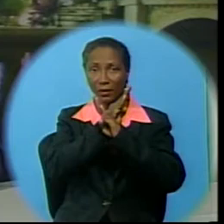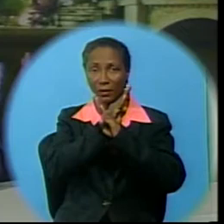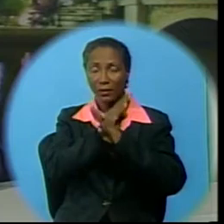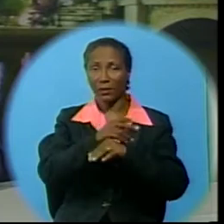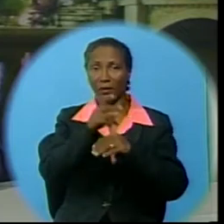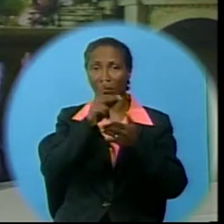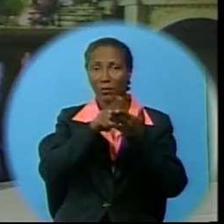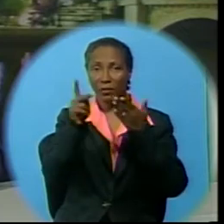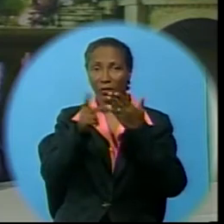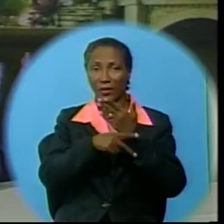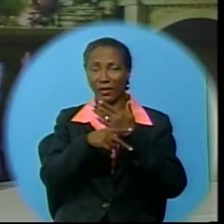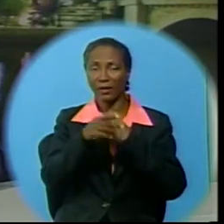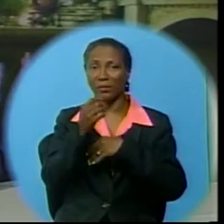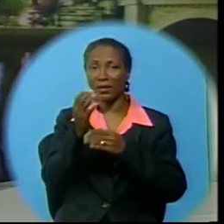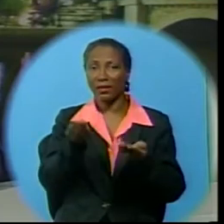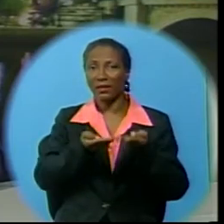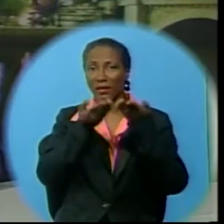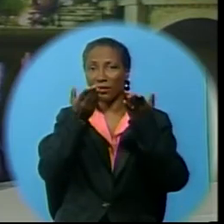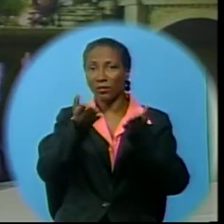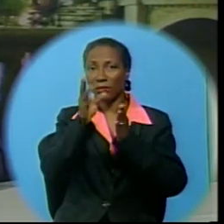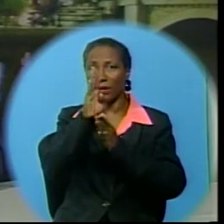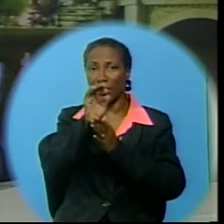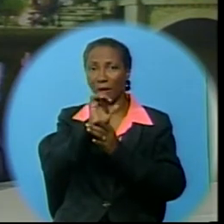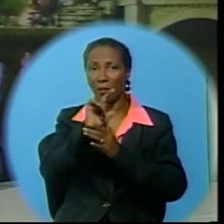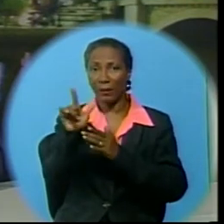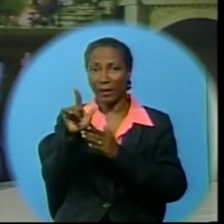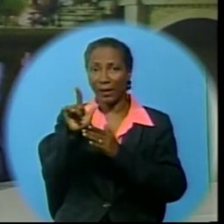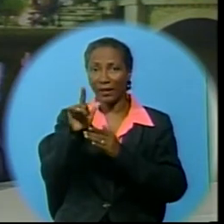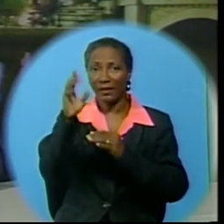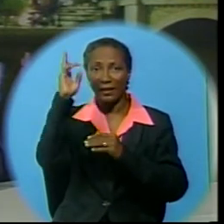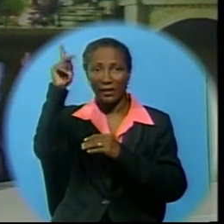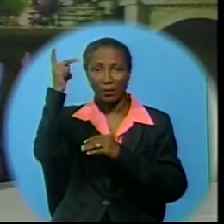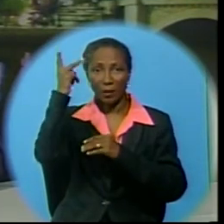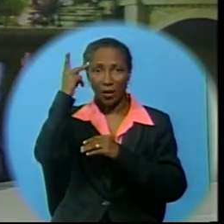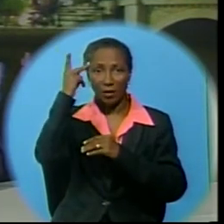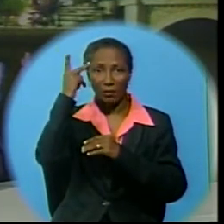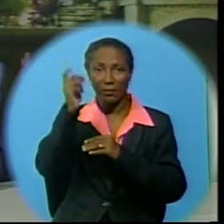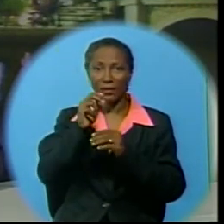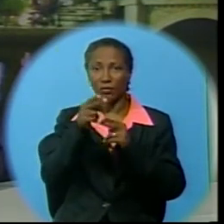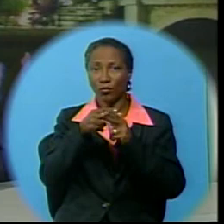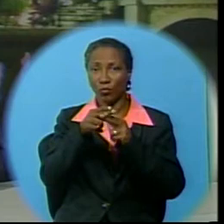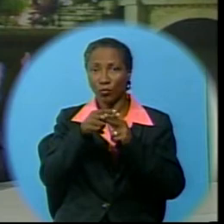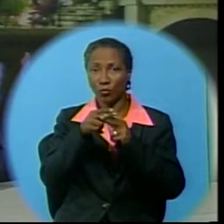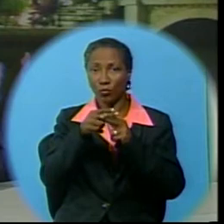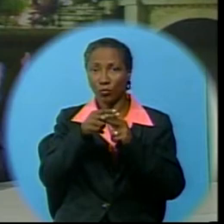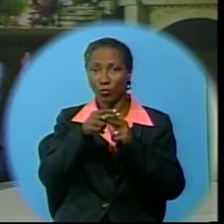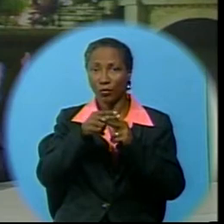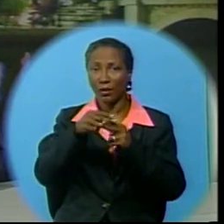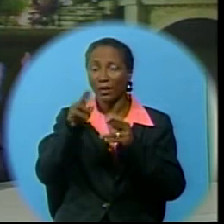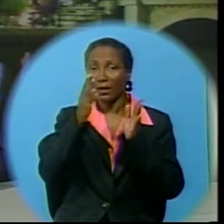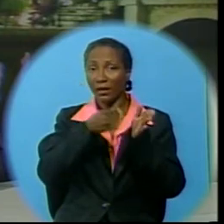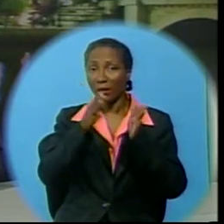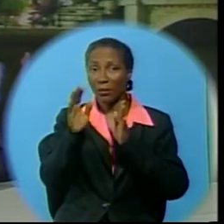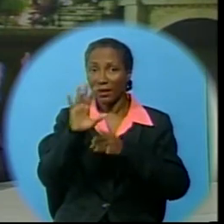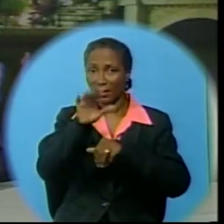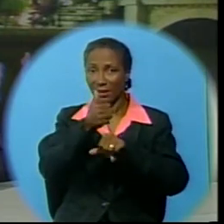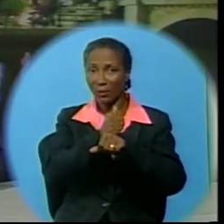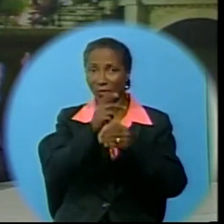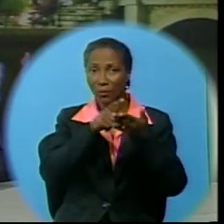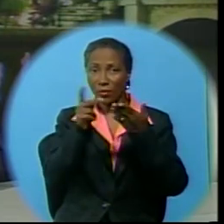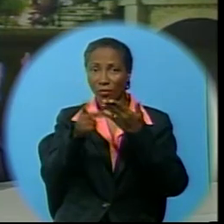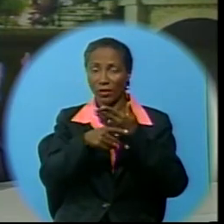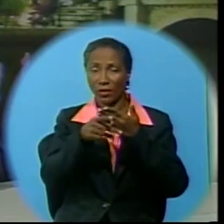protection bill is currently before a cabinet subcommittee and will be tabled in Parliament shortly. The bill will establish a program to